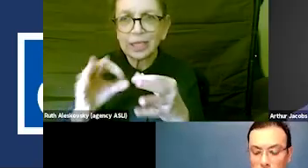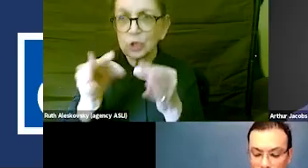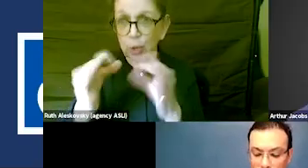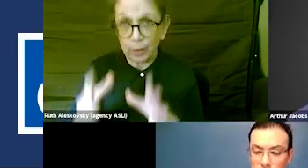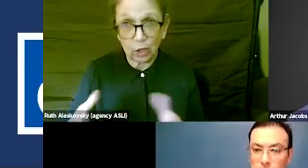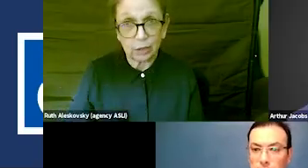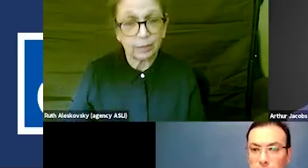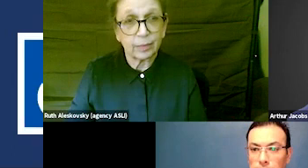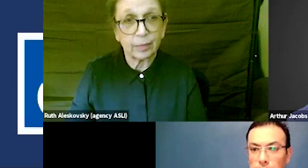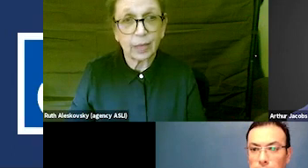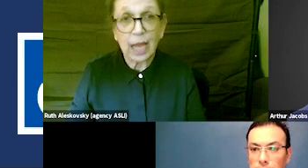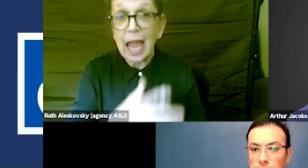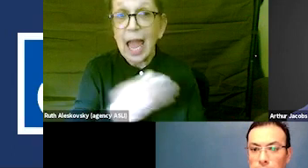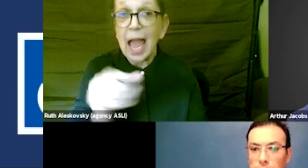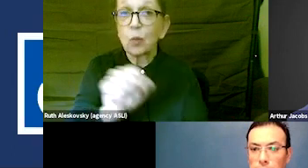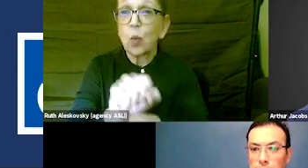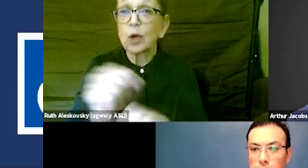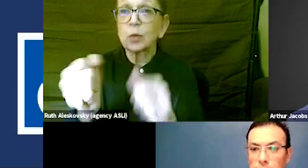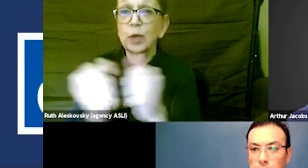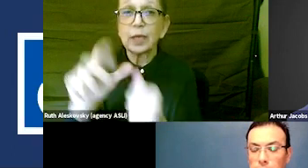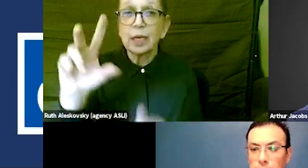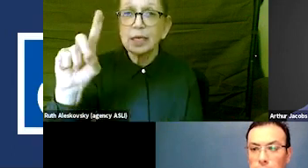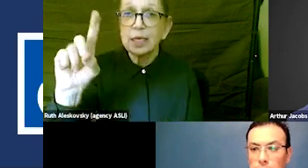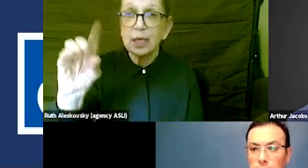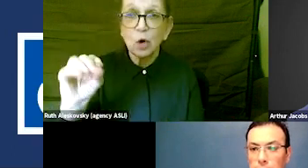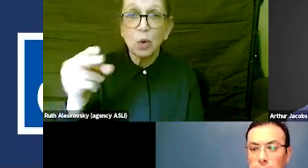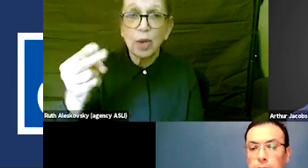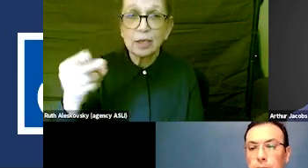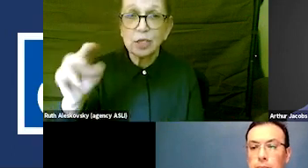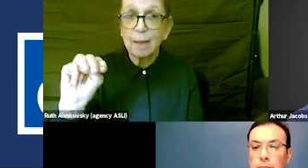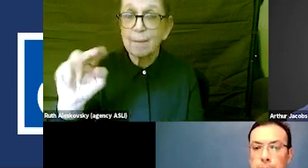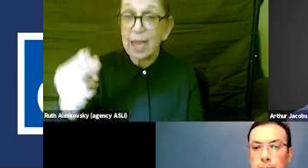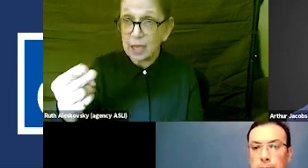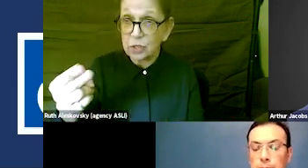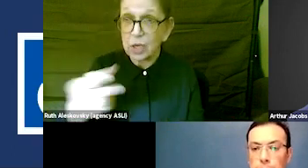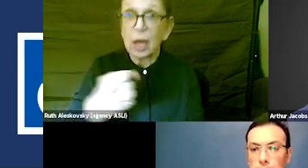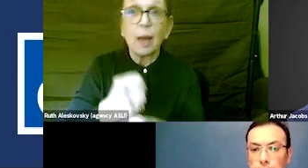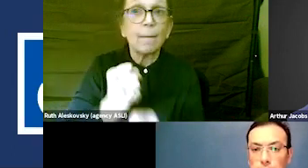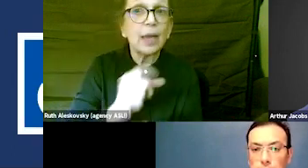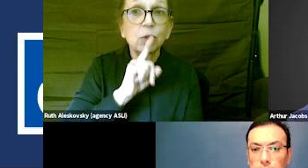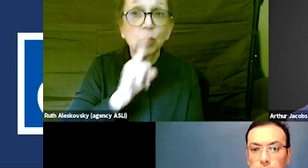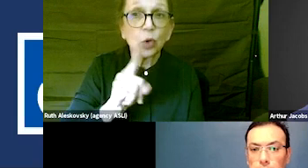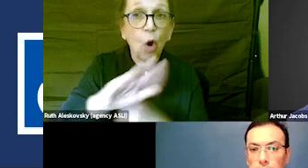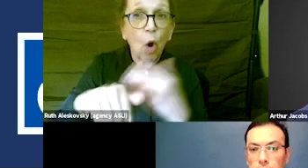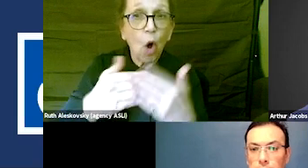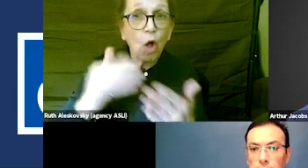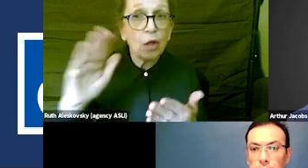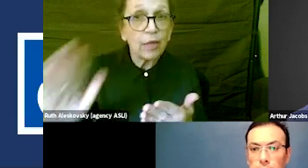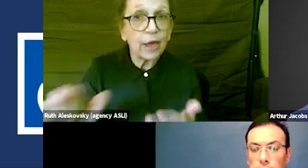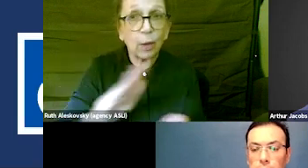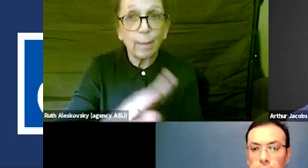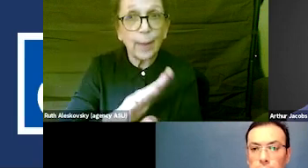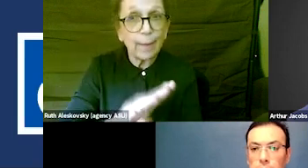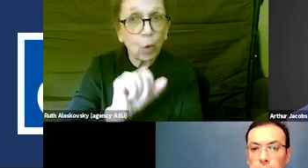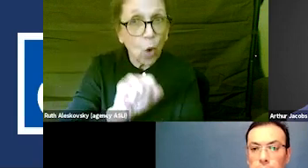worked with DOHMH on making sure that their materials were digitally accessible. They were putting out a